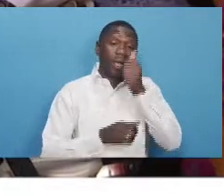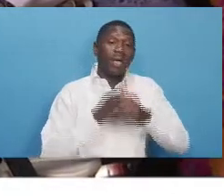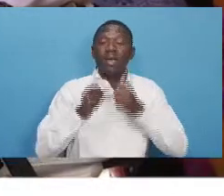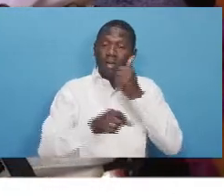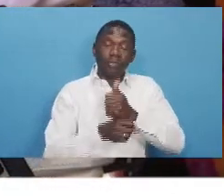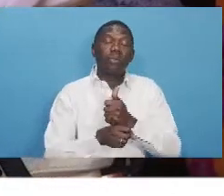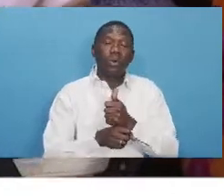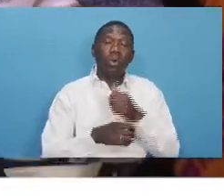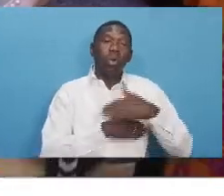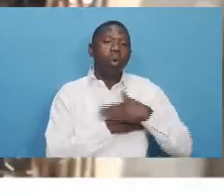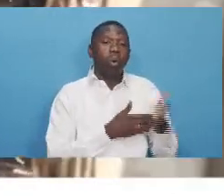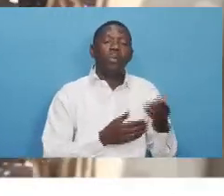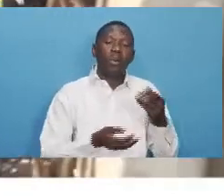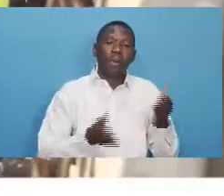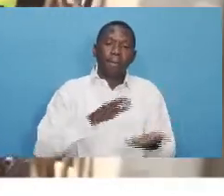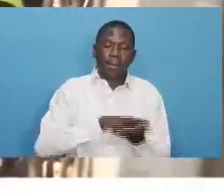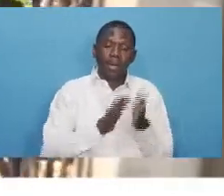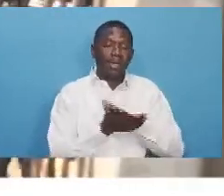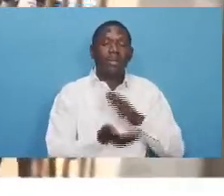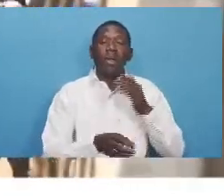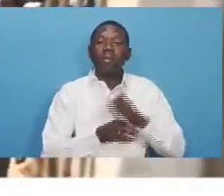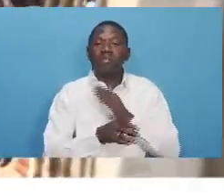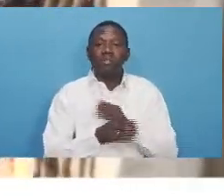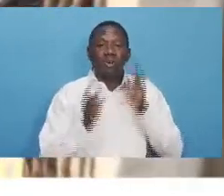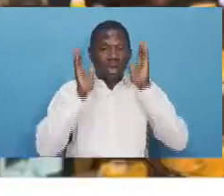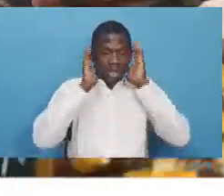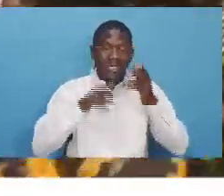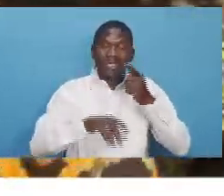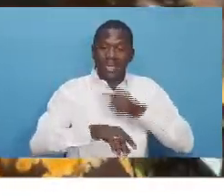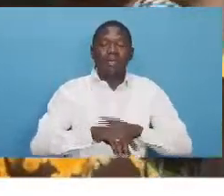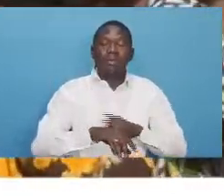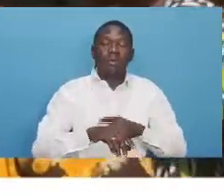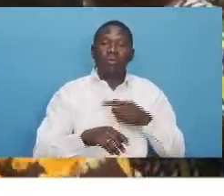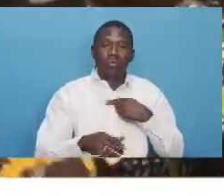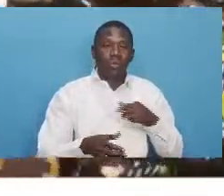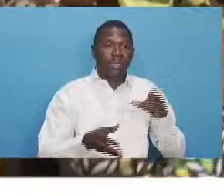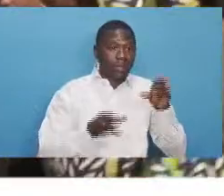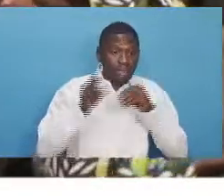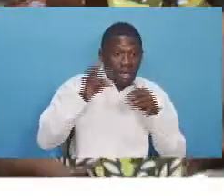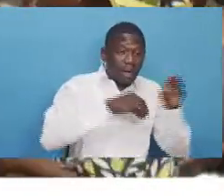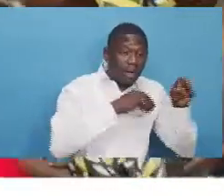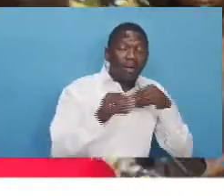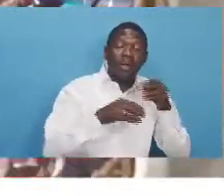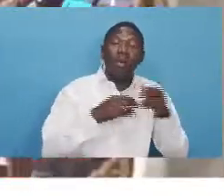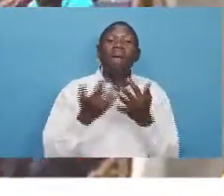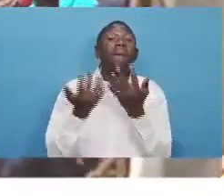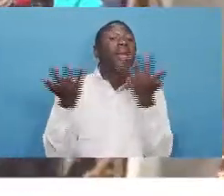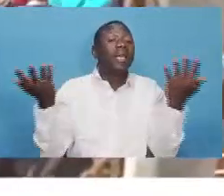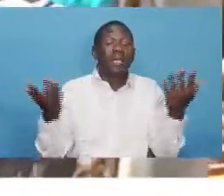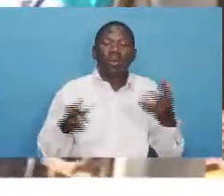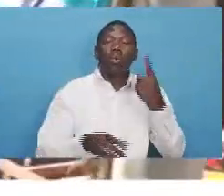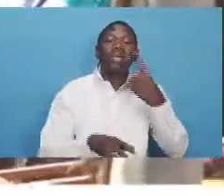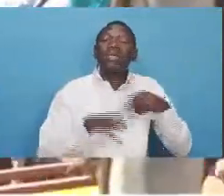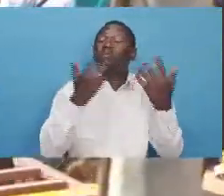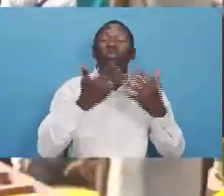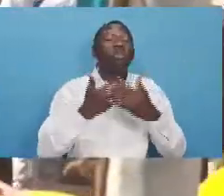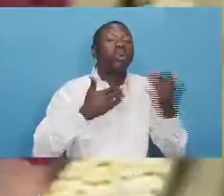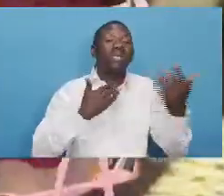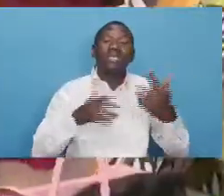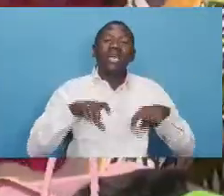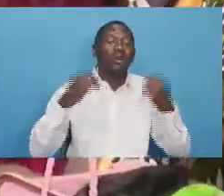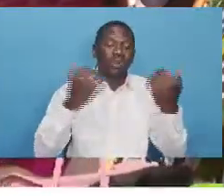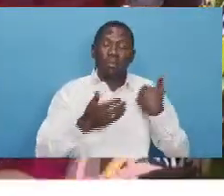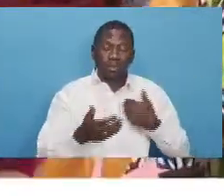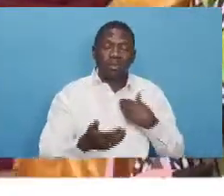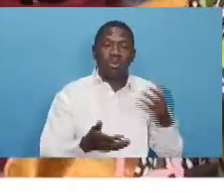weeks before Eid, which attracts thousands of people who either come to shop, window shop, or just enjoy the ambience with family and